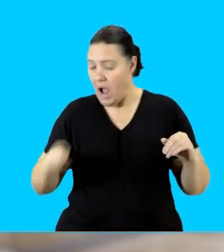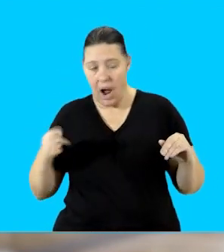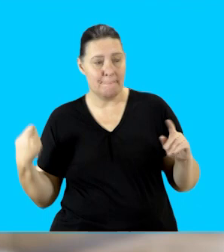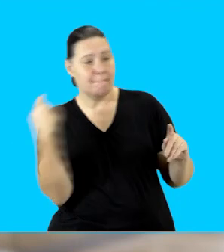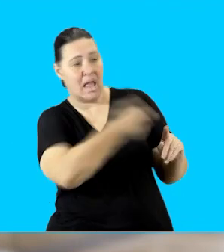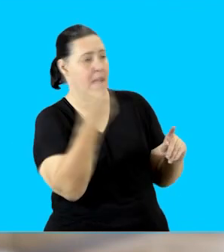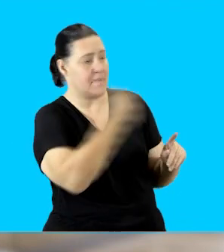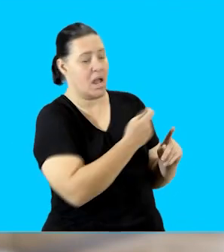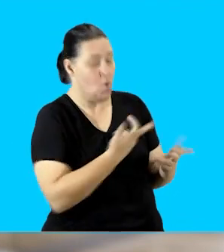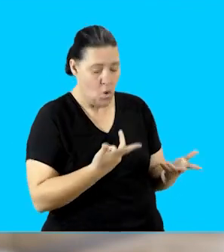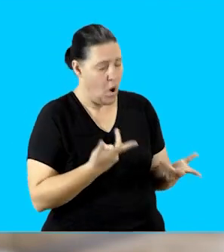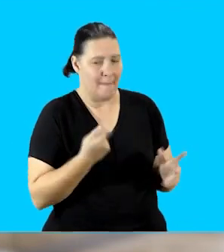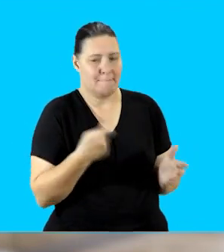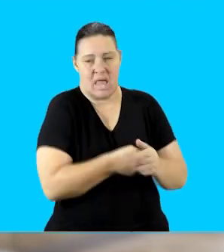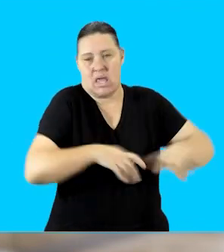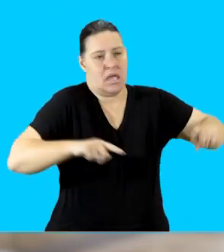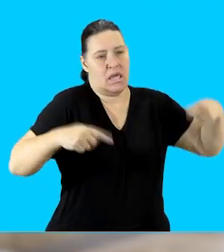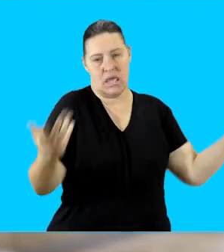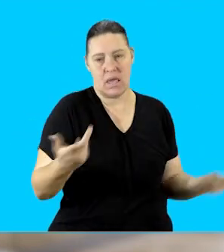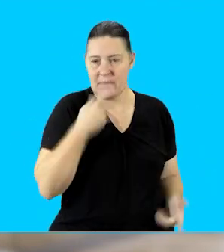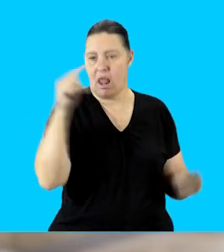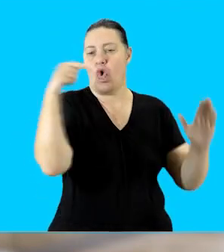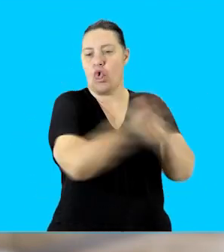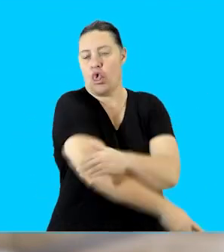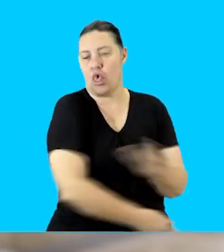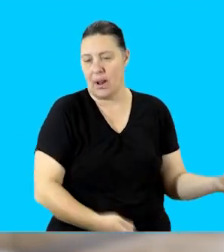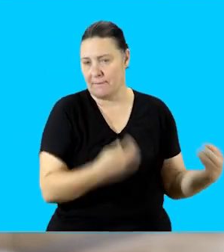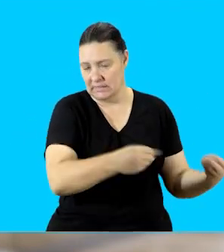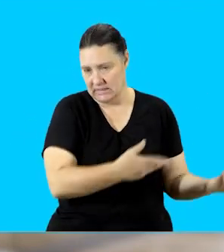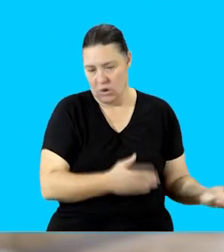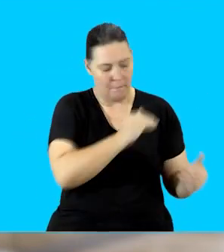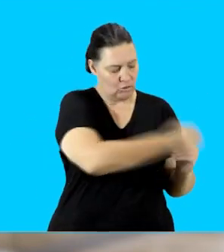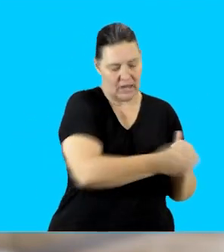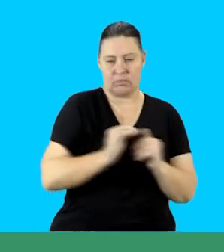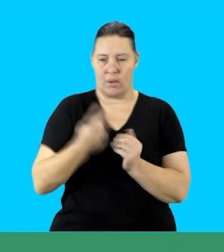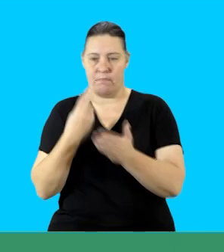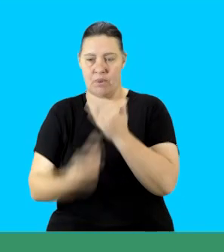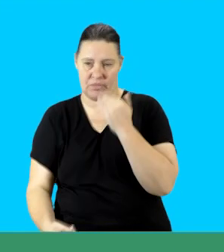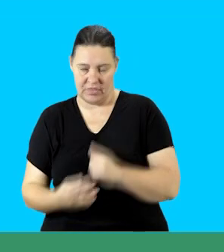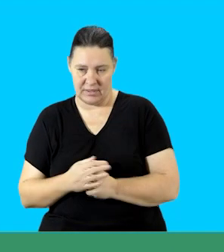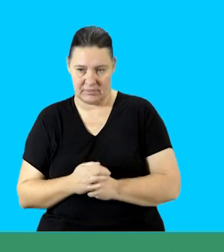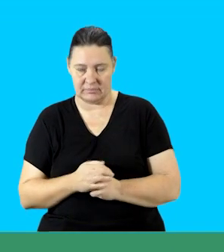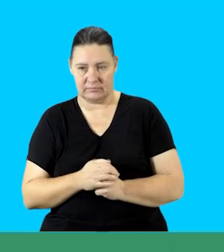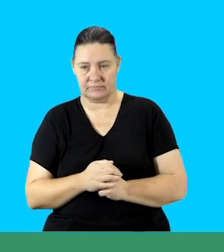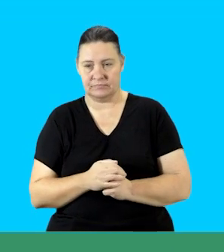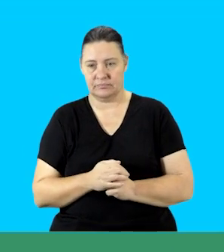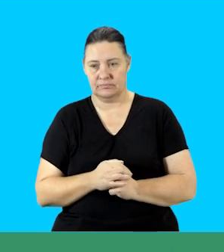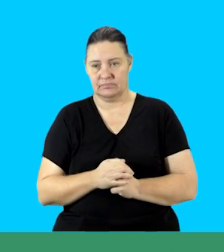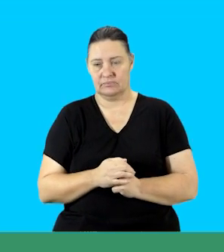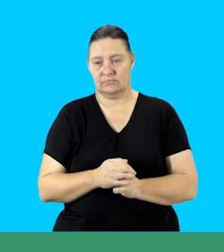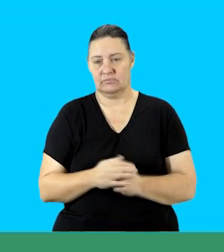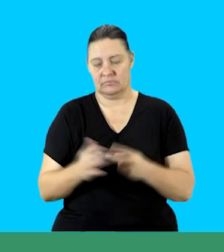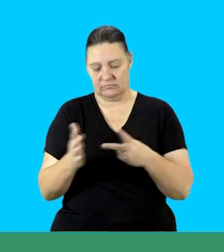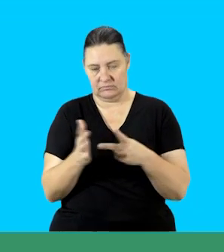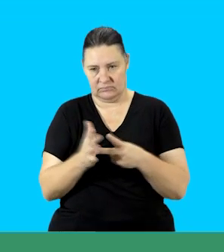back their debts. Now, let's move on to the Consumer Protection Act. This act promotes and